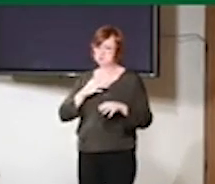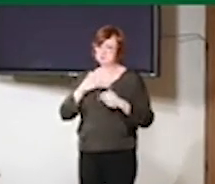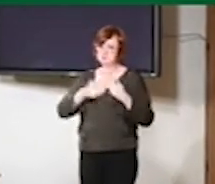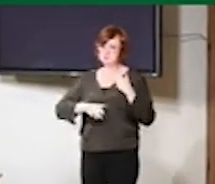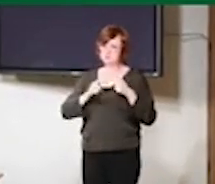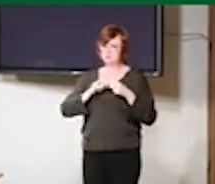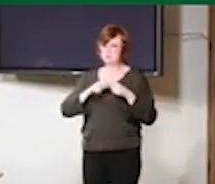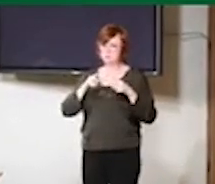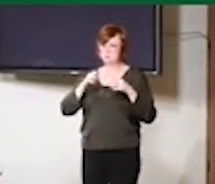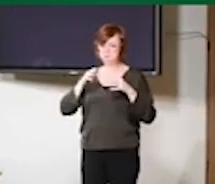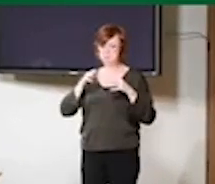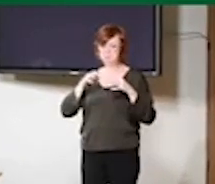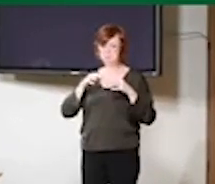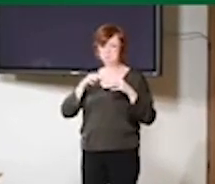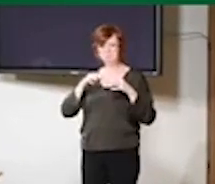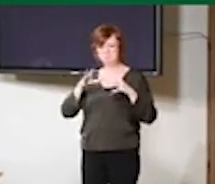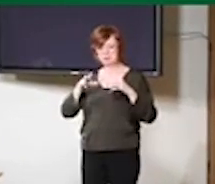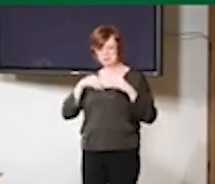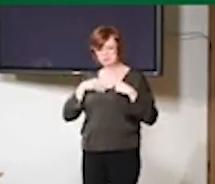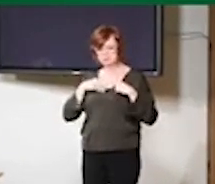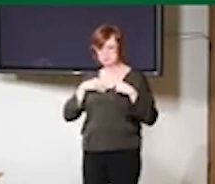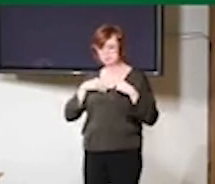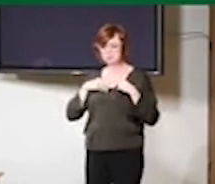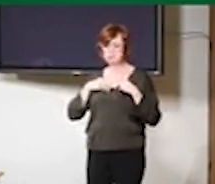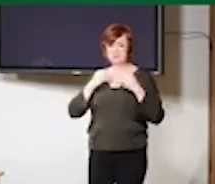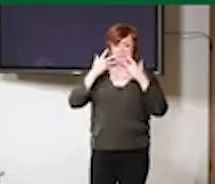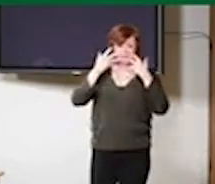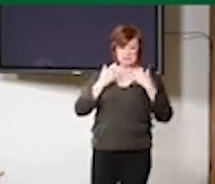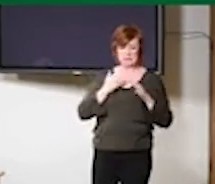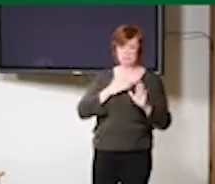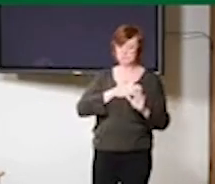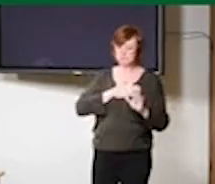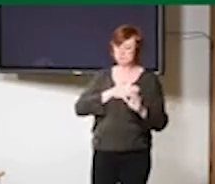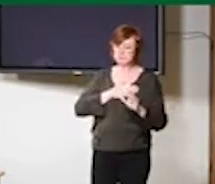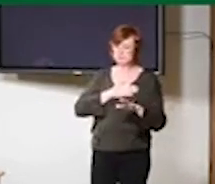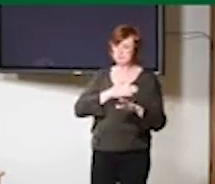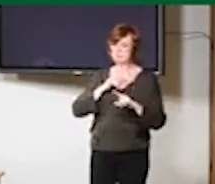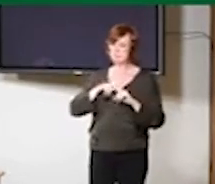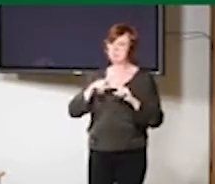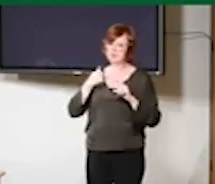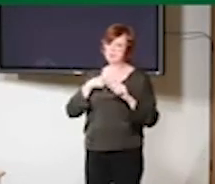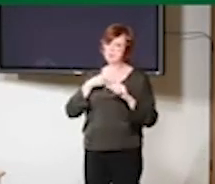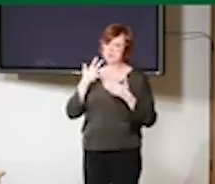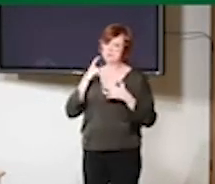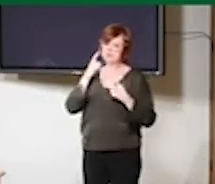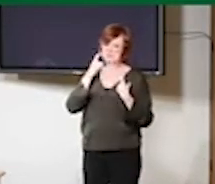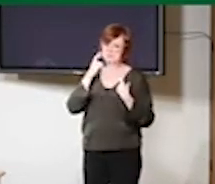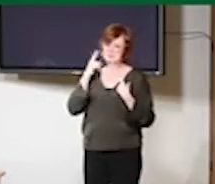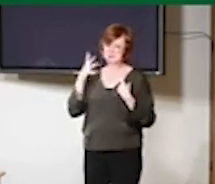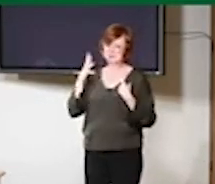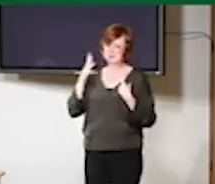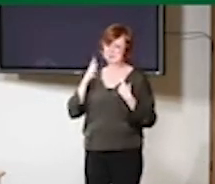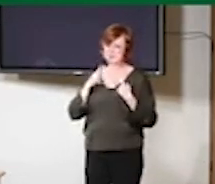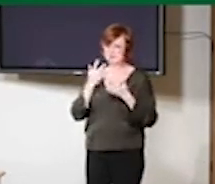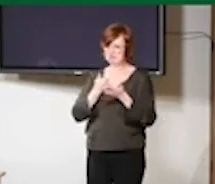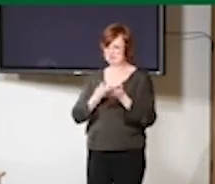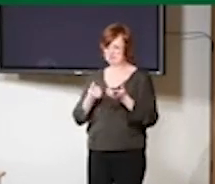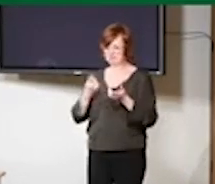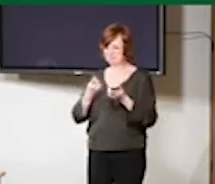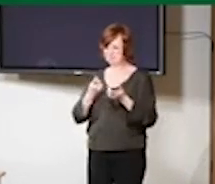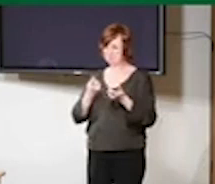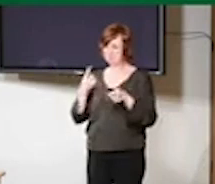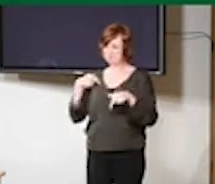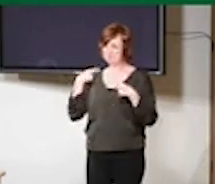is certainly very sad, but it's not unexpected because now it's been 3 weeks or more since we've started reporting cases